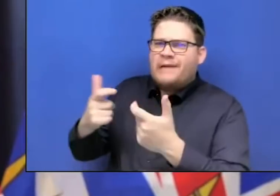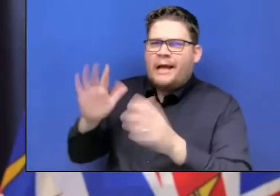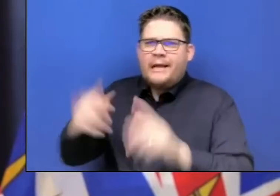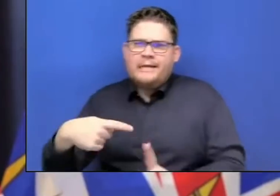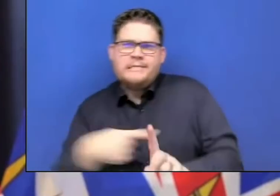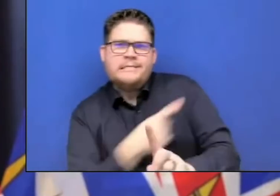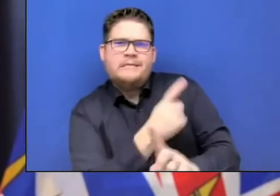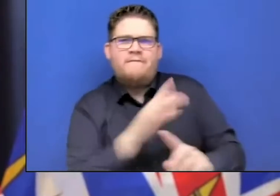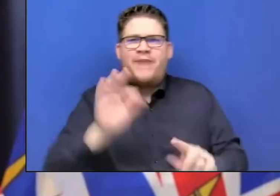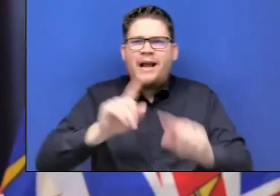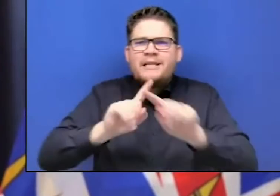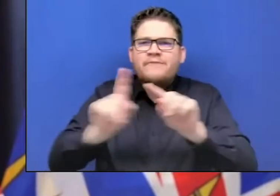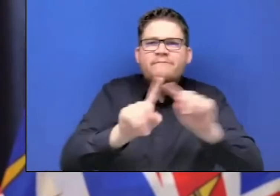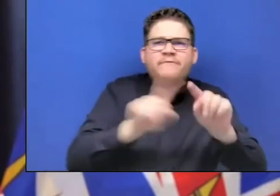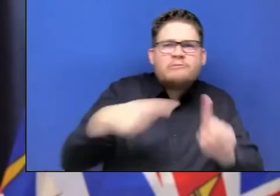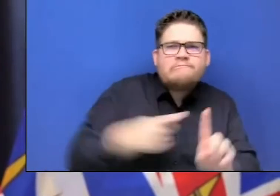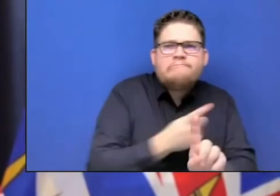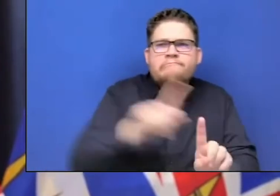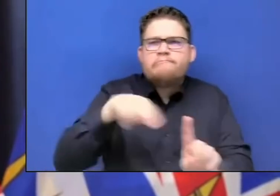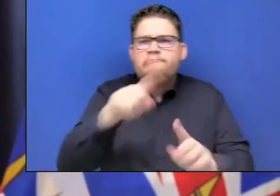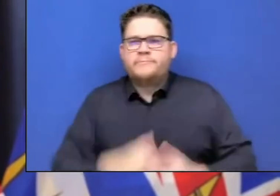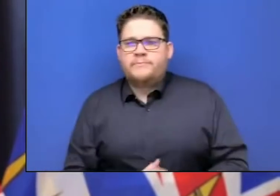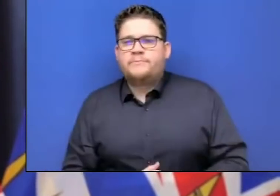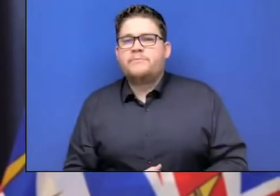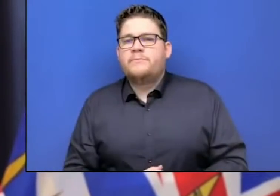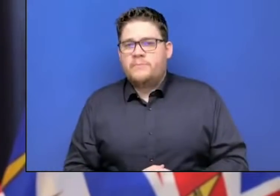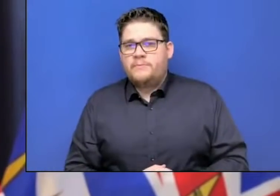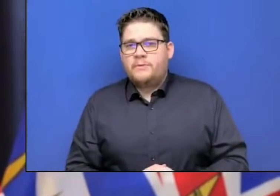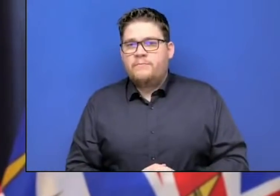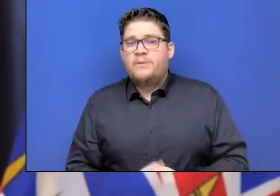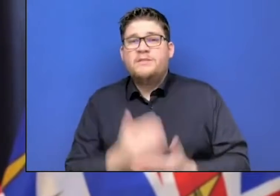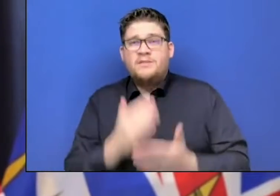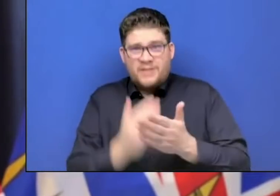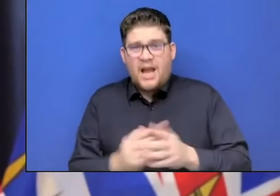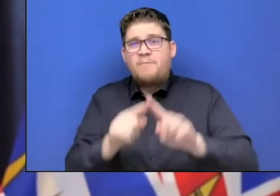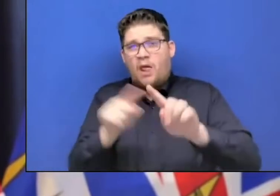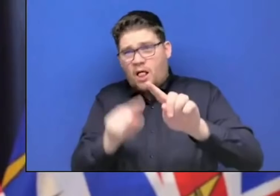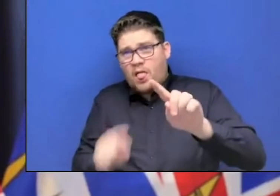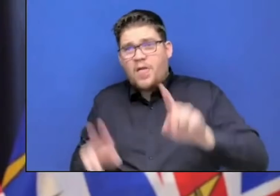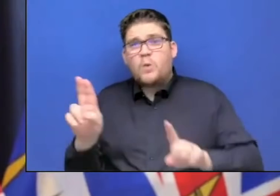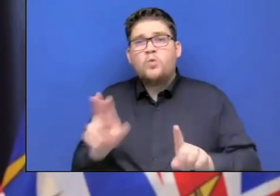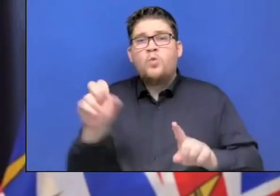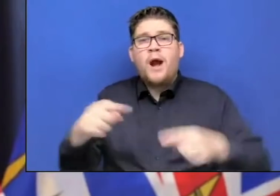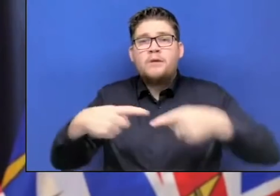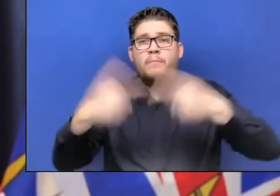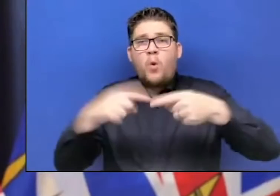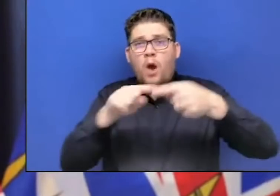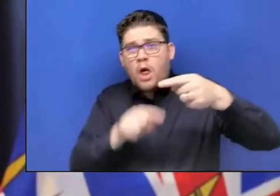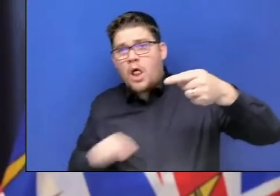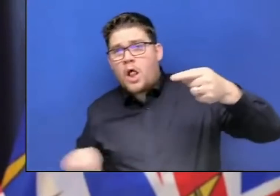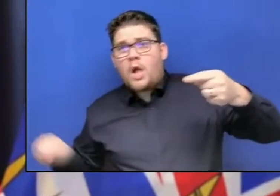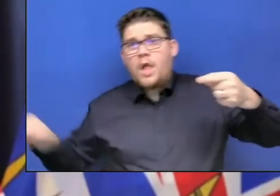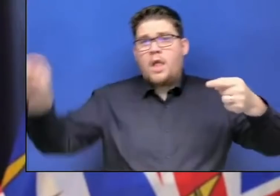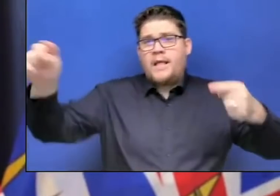movement through the United States that would otherwise be impacted by events in the Lower Mainland. Work is progressing to open highway